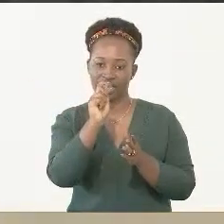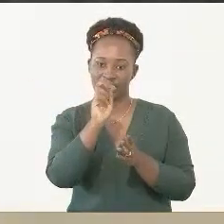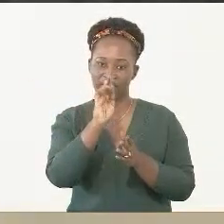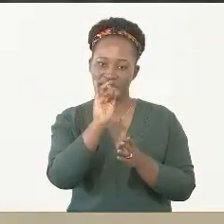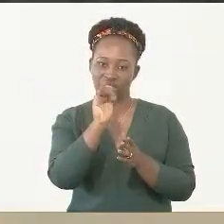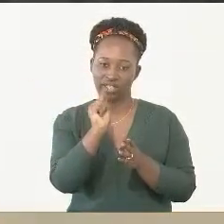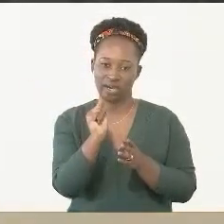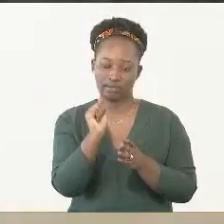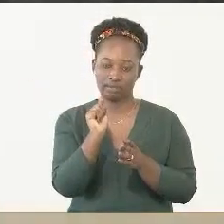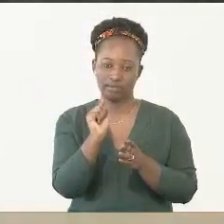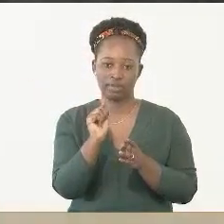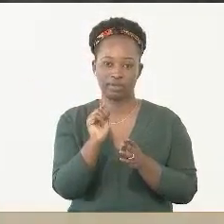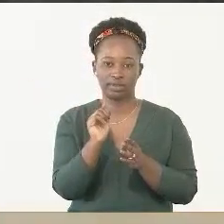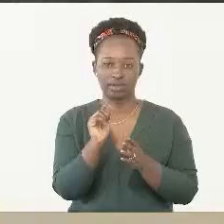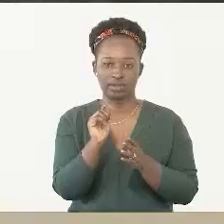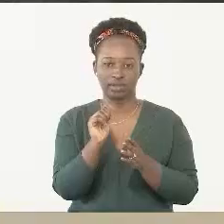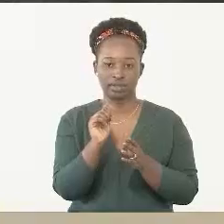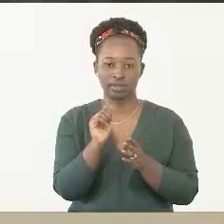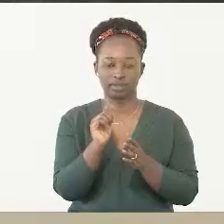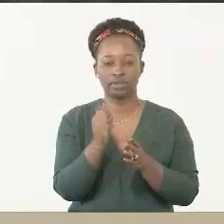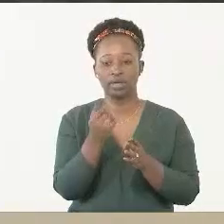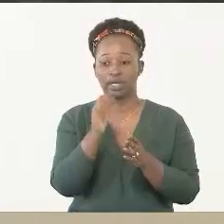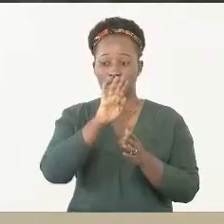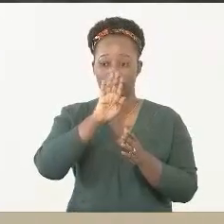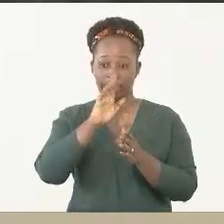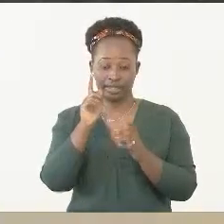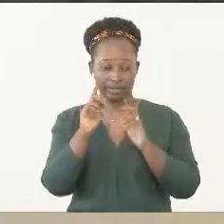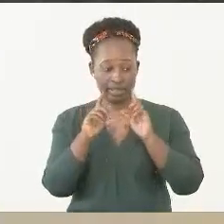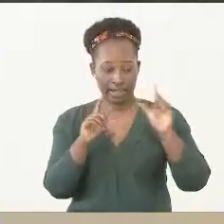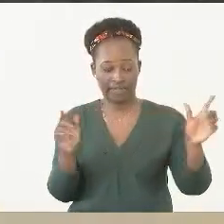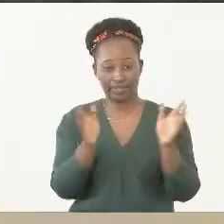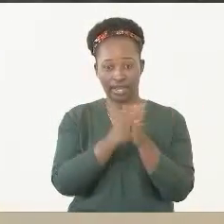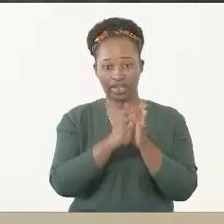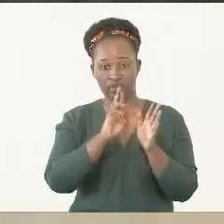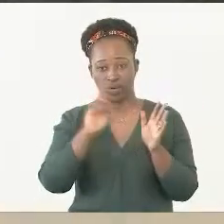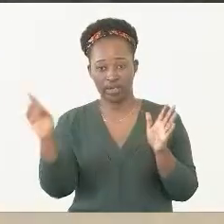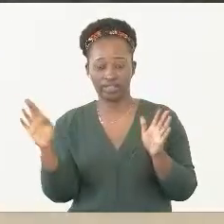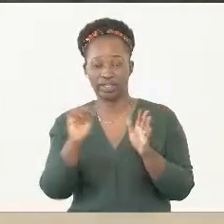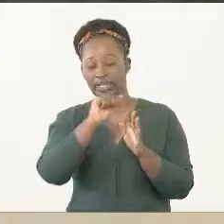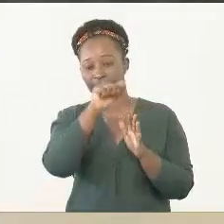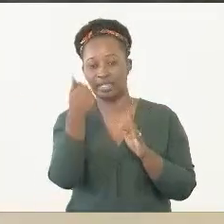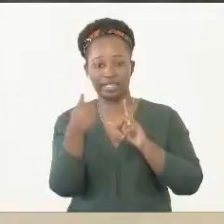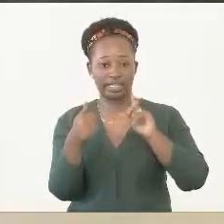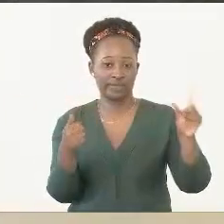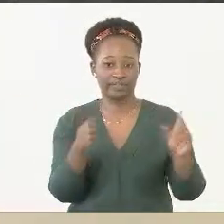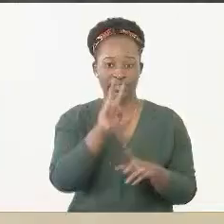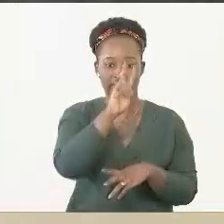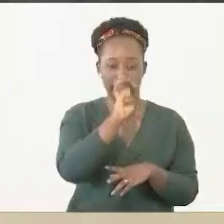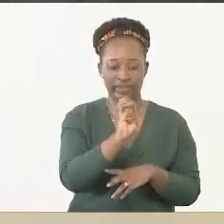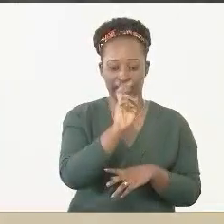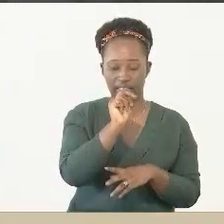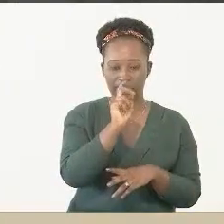Left atrium and right atrium. Then there is left ventricle and